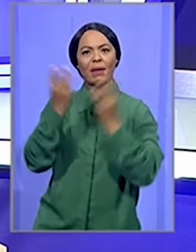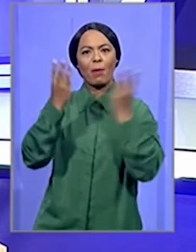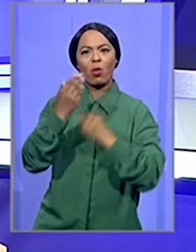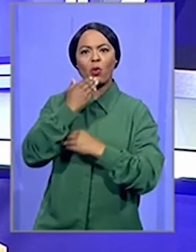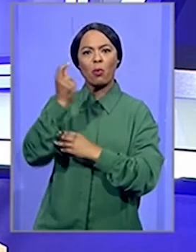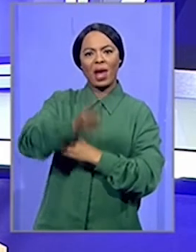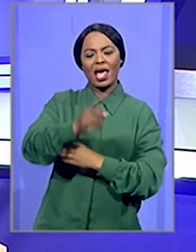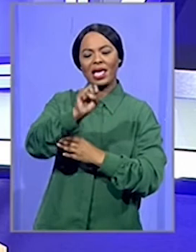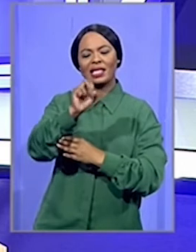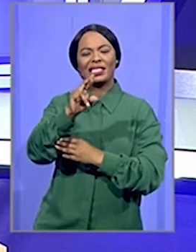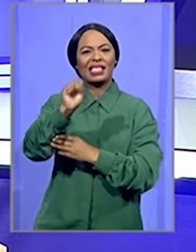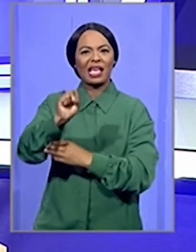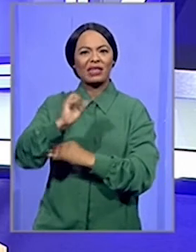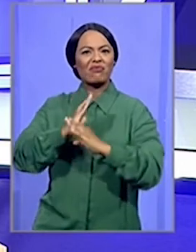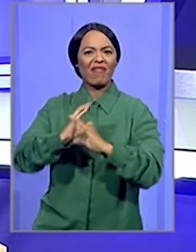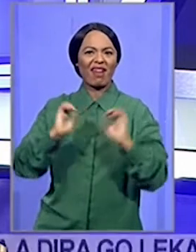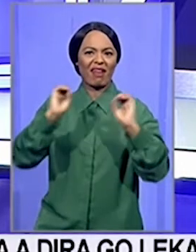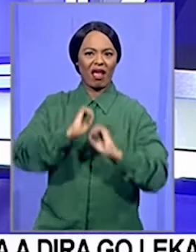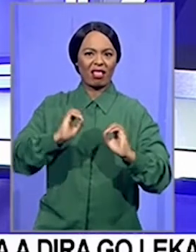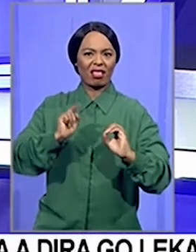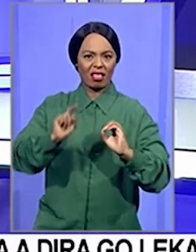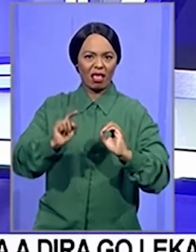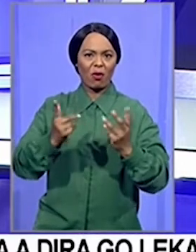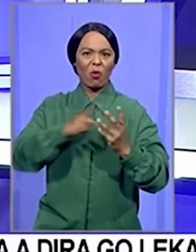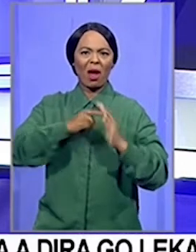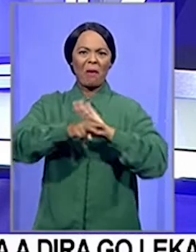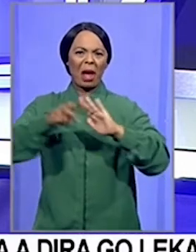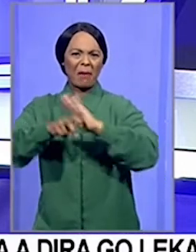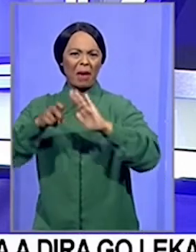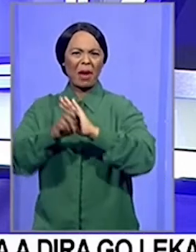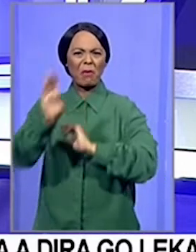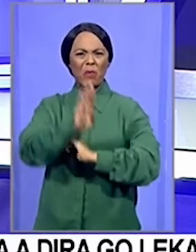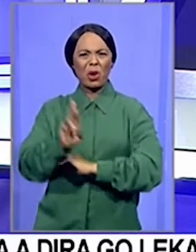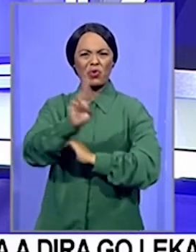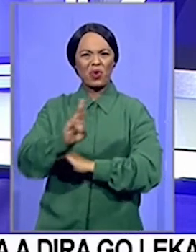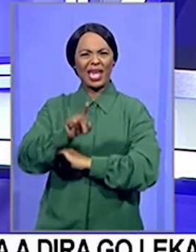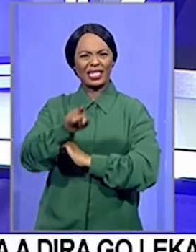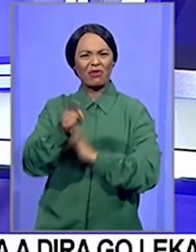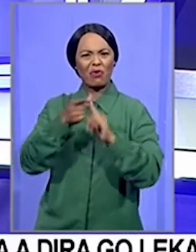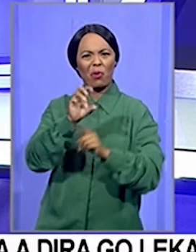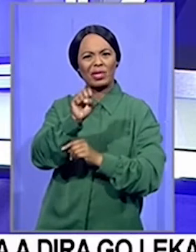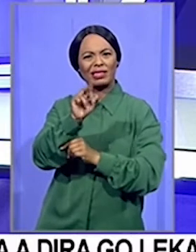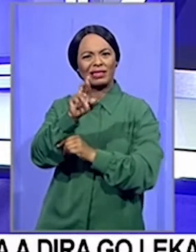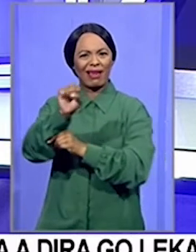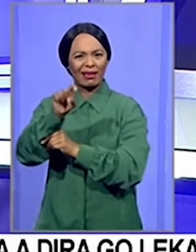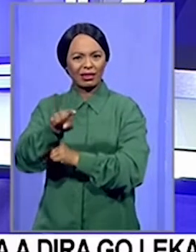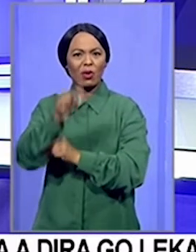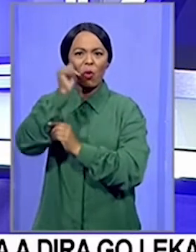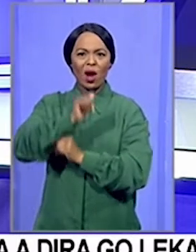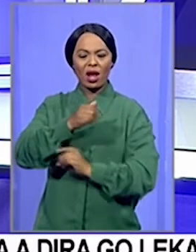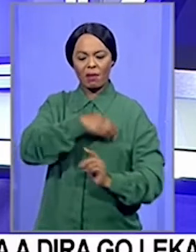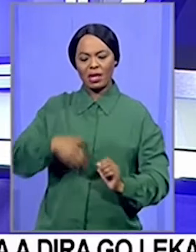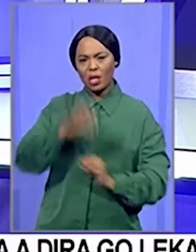ga a dira go lekane go thibela go utswiwa ga dibilione-bilione tša tšhelete ya balefi ba motshelo ka nako ya puso